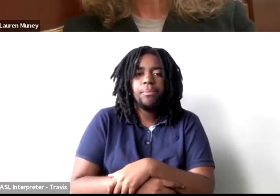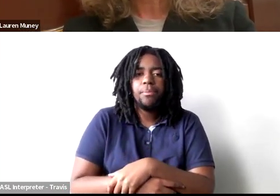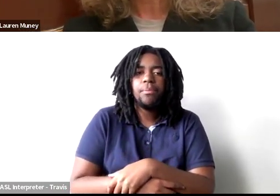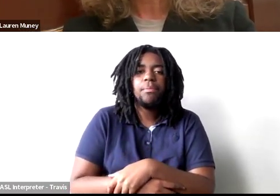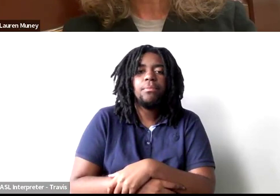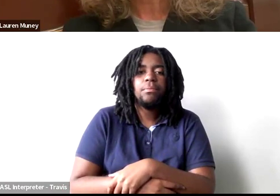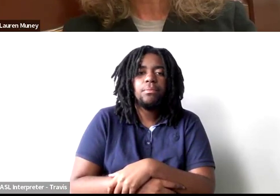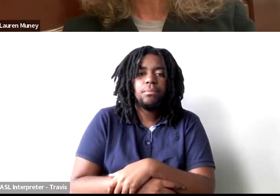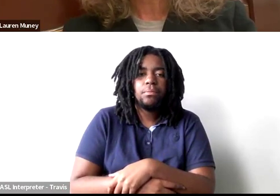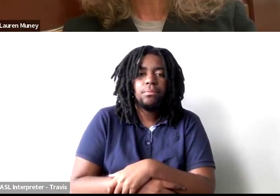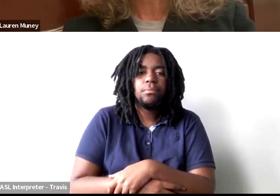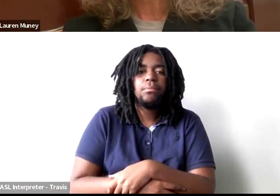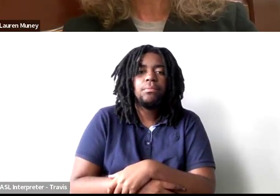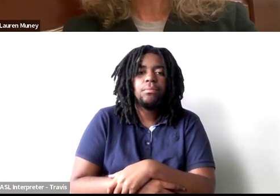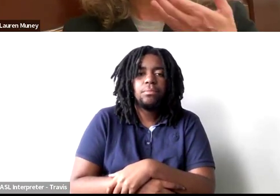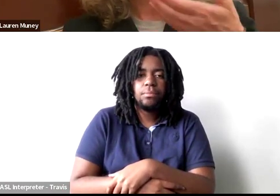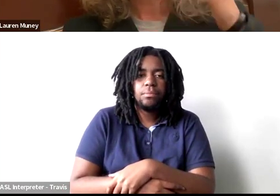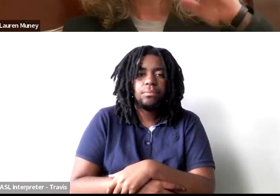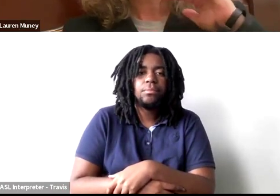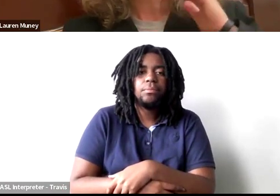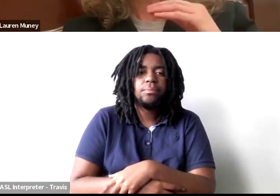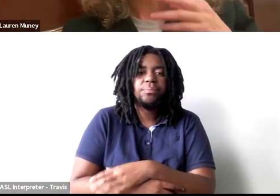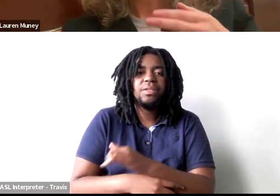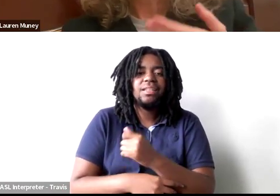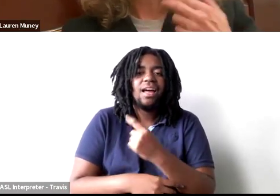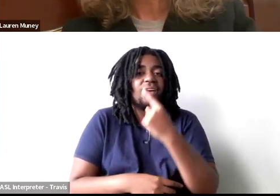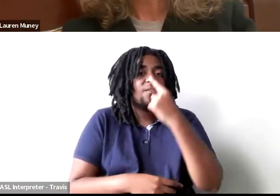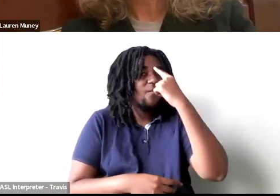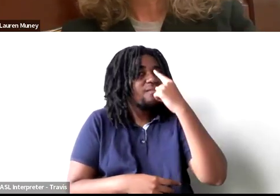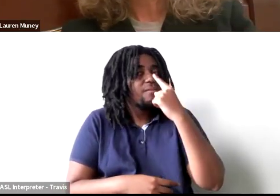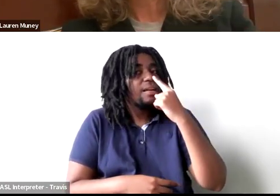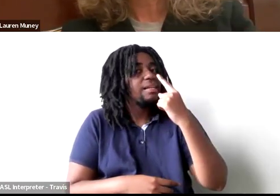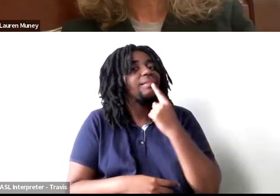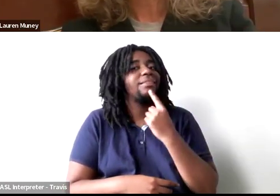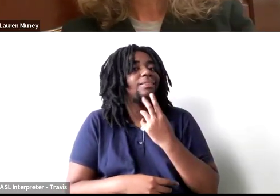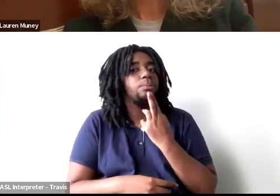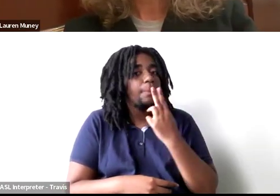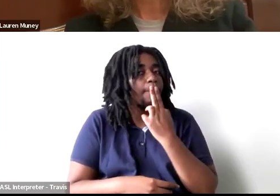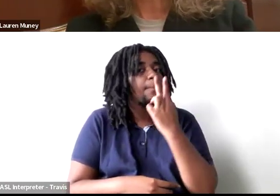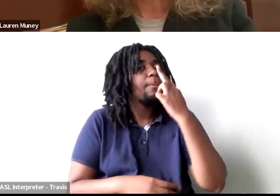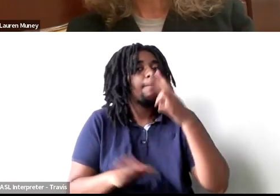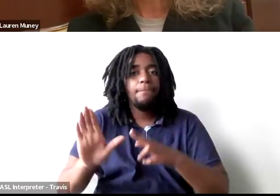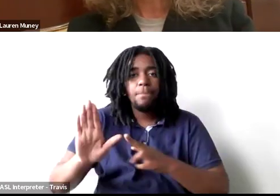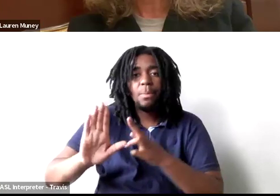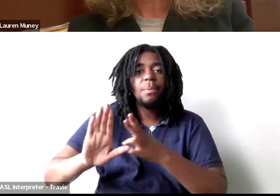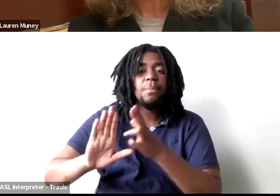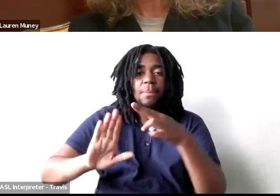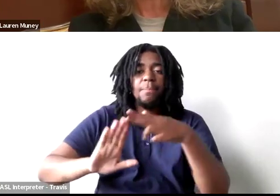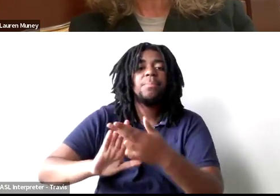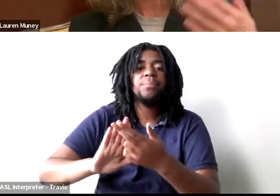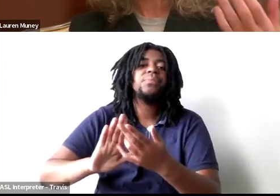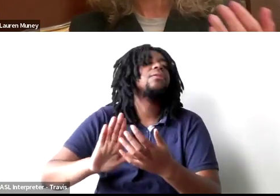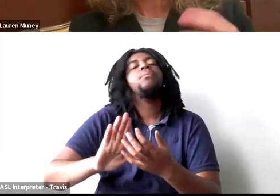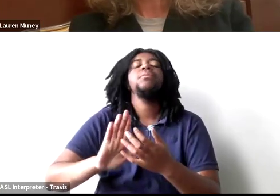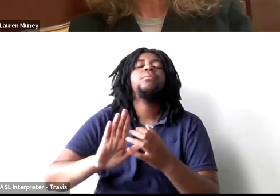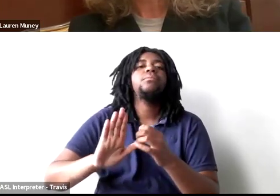the twists and turns of facial anatomy and how he would do it so small might be a perfect